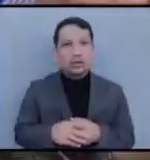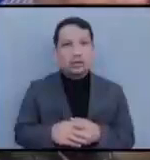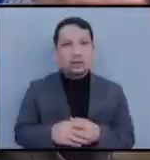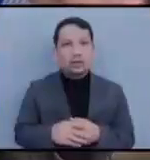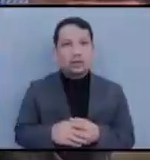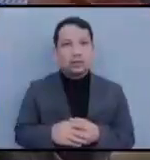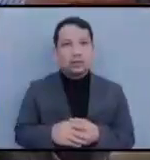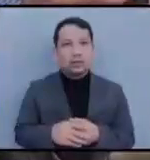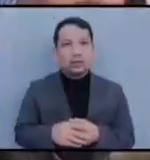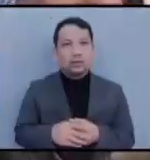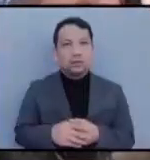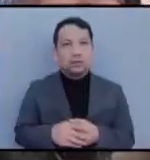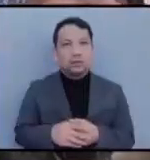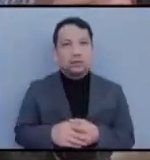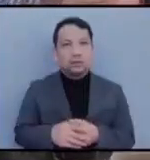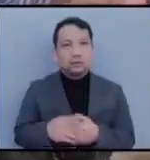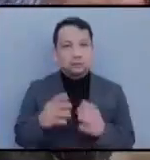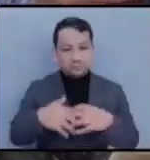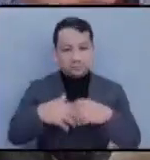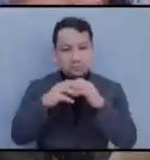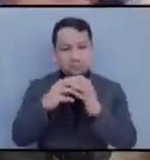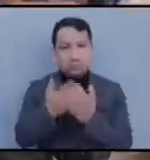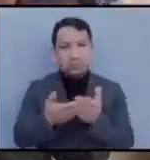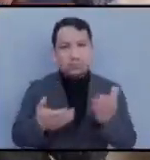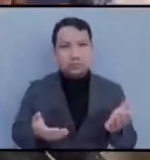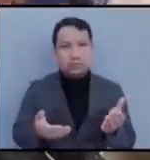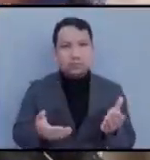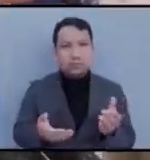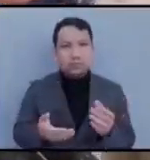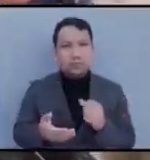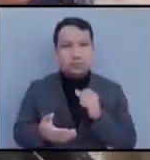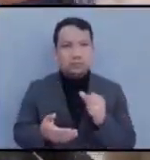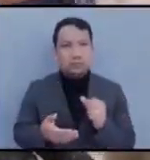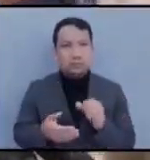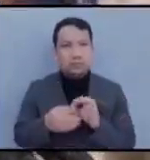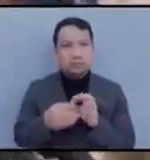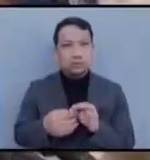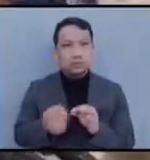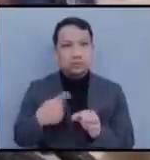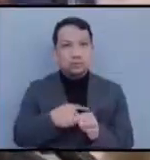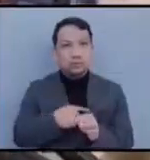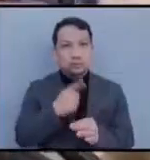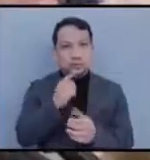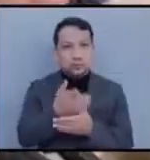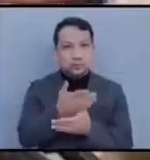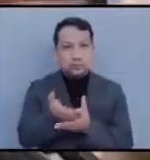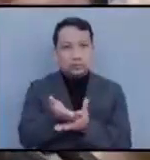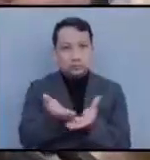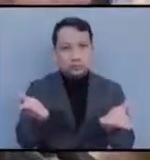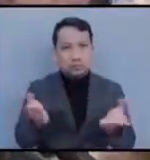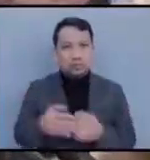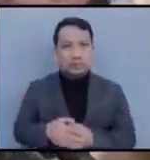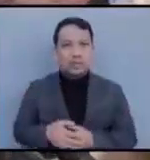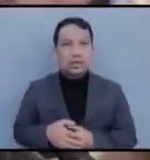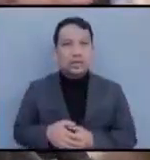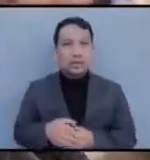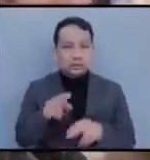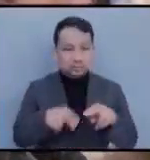building materials I think that's so far what I can share with you concerts